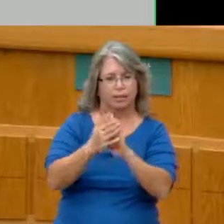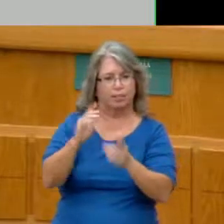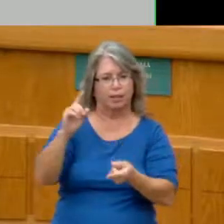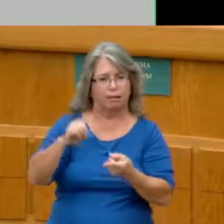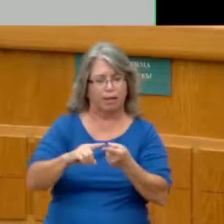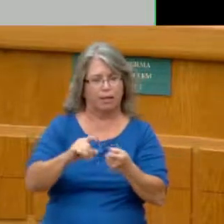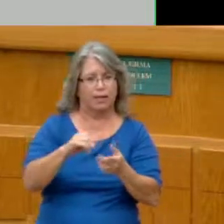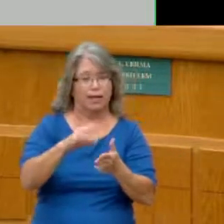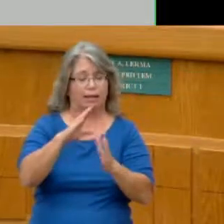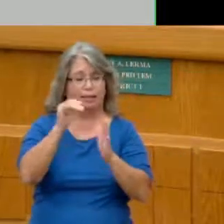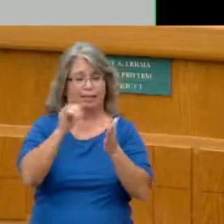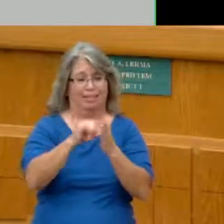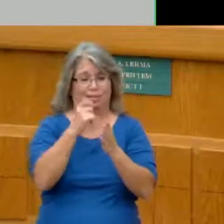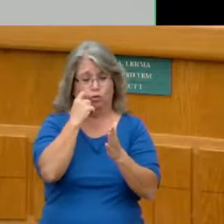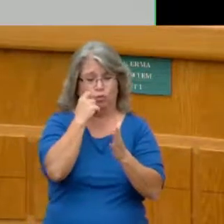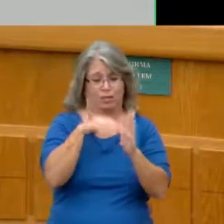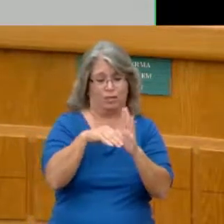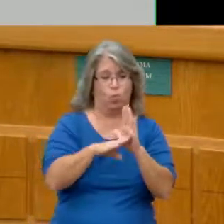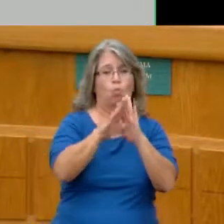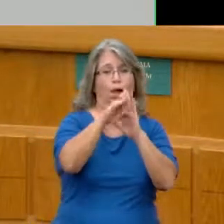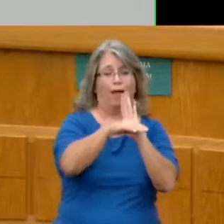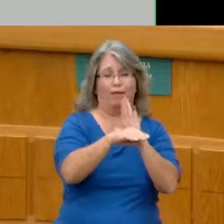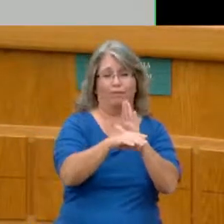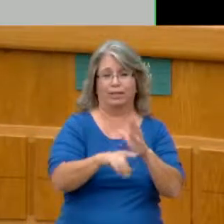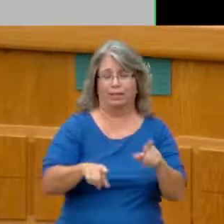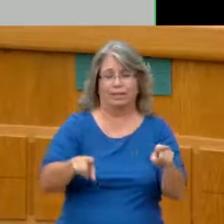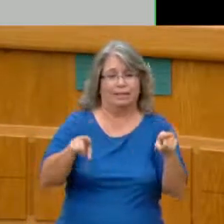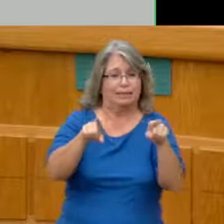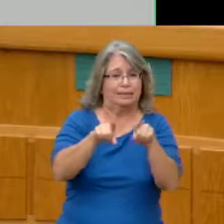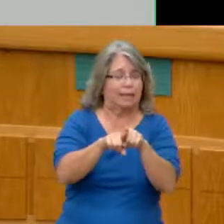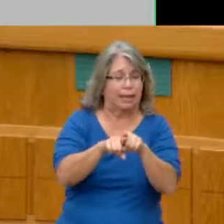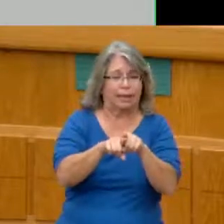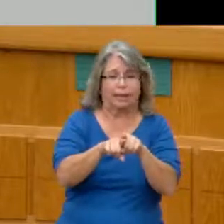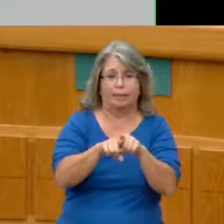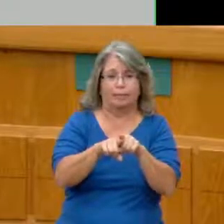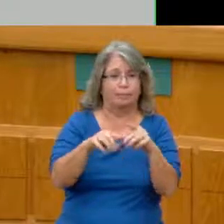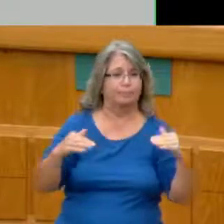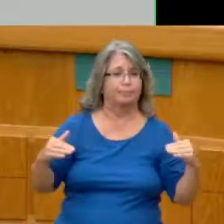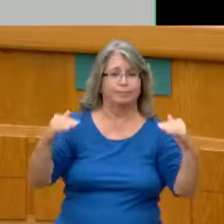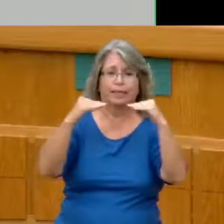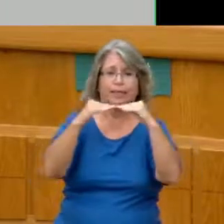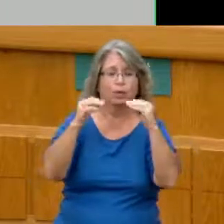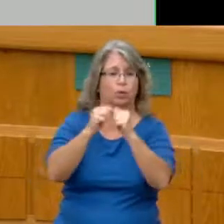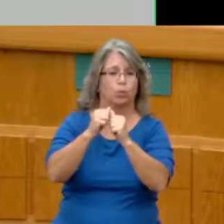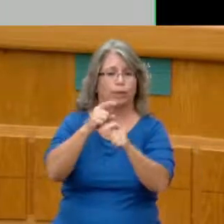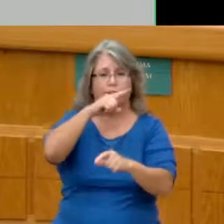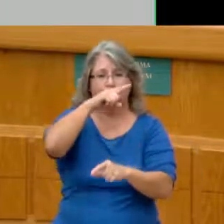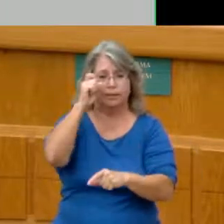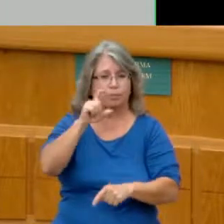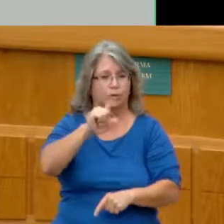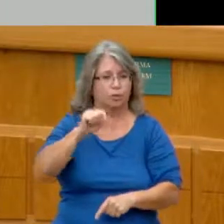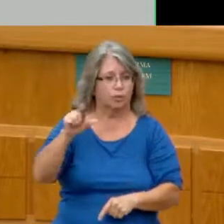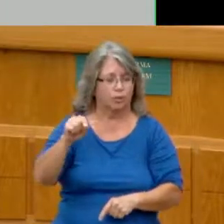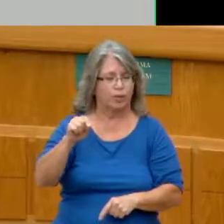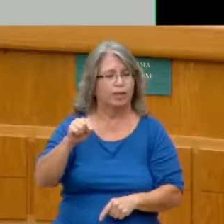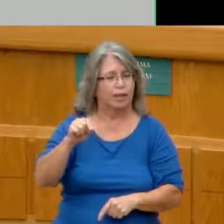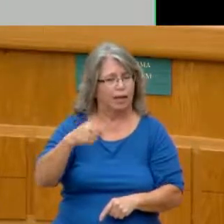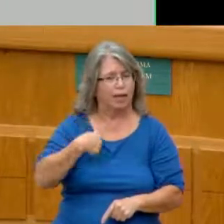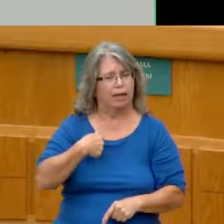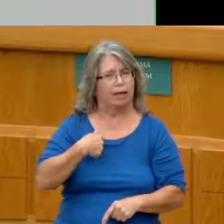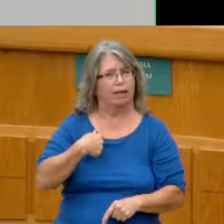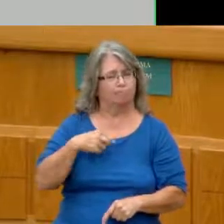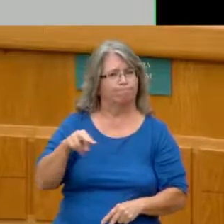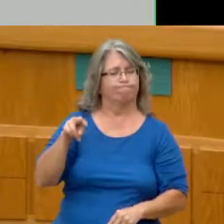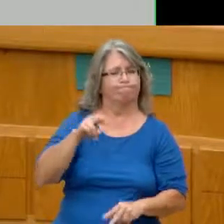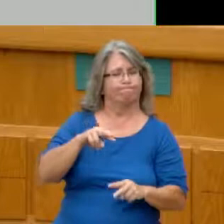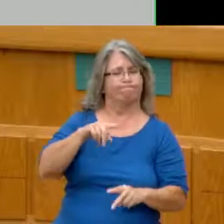fatalities and cases as the summer of 2020 wave. And this is something that concerns me looking forward and makes me wonder